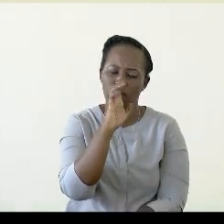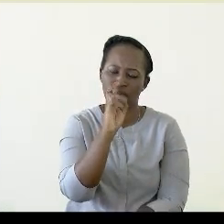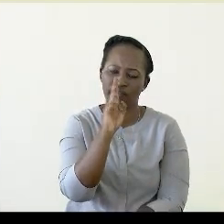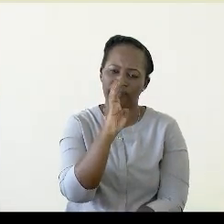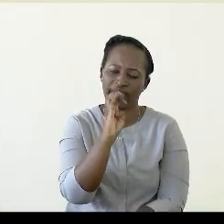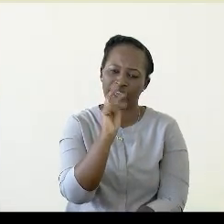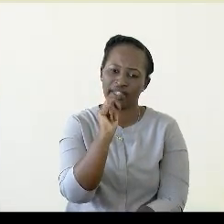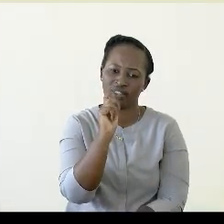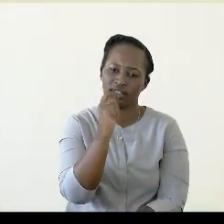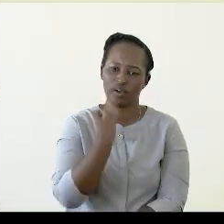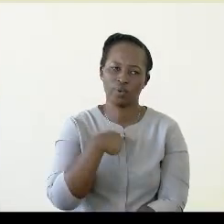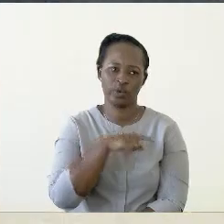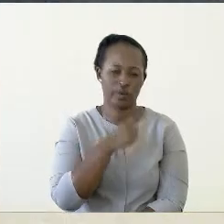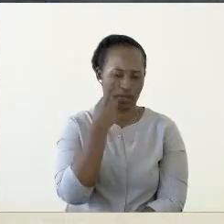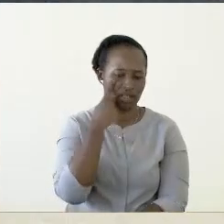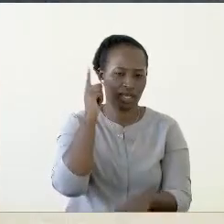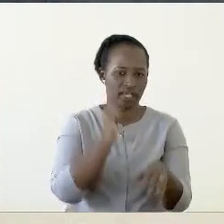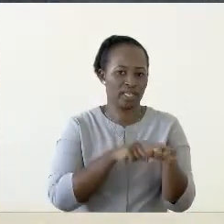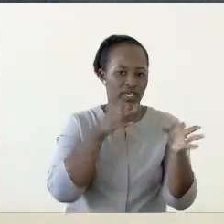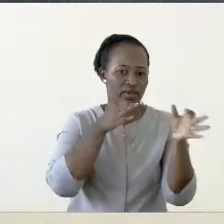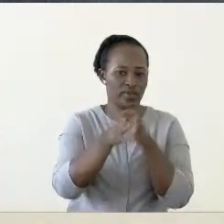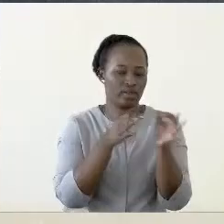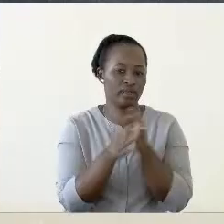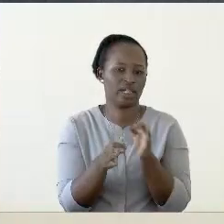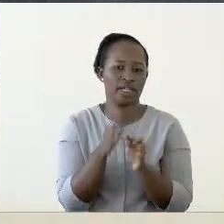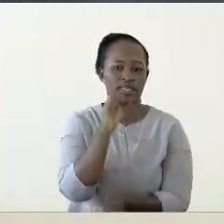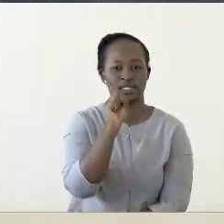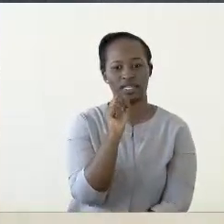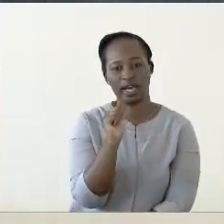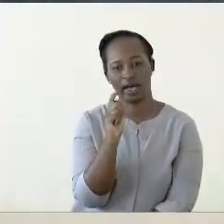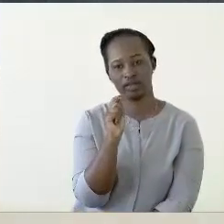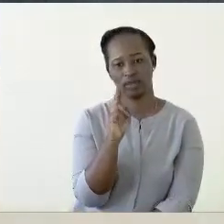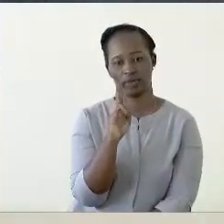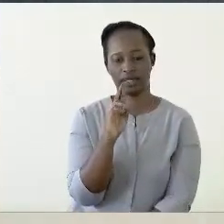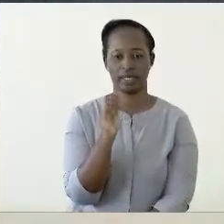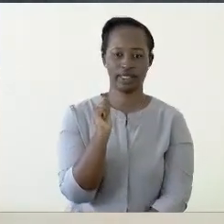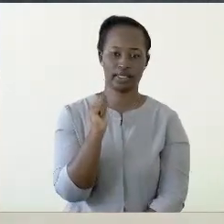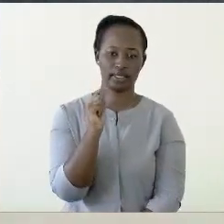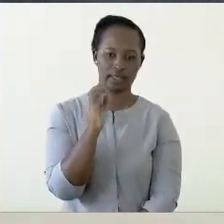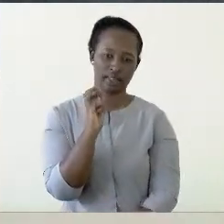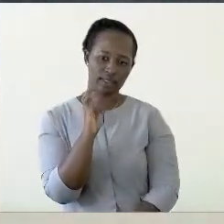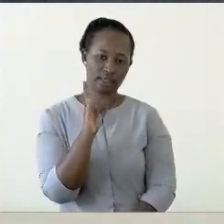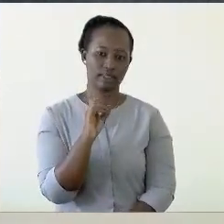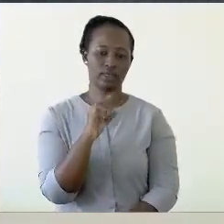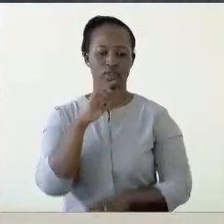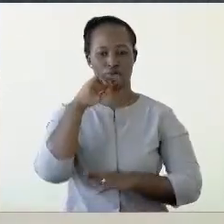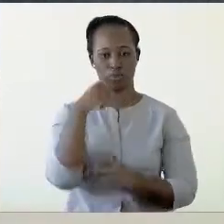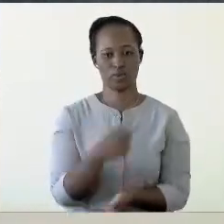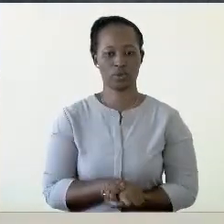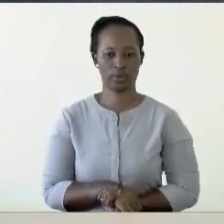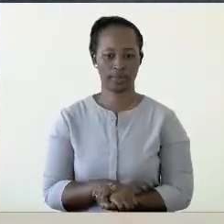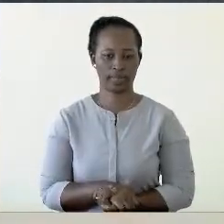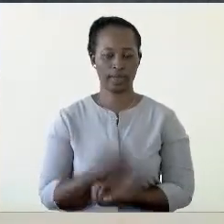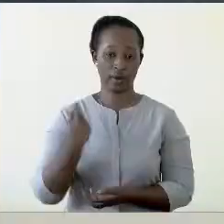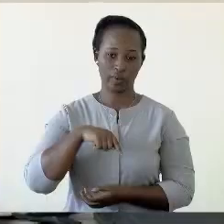consider when defining a saturated solution? The solubility of a saturated solution.